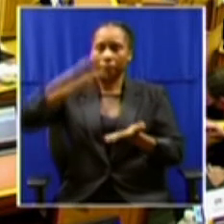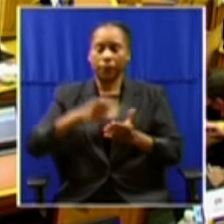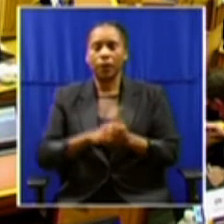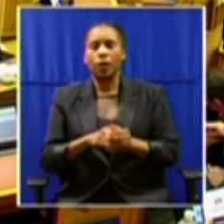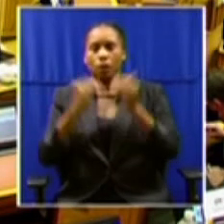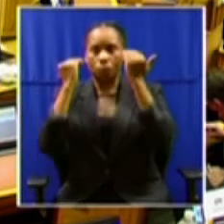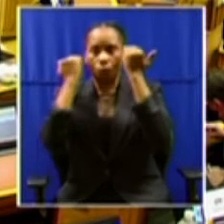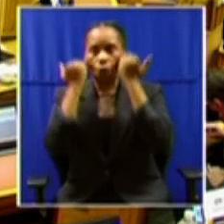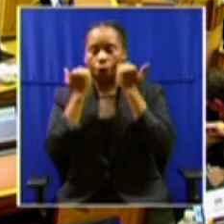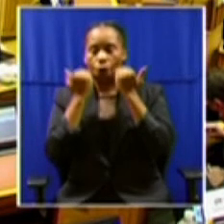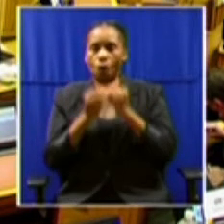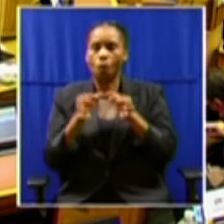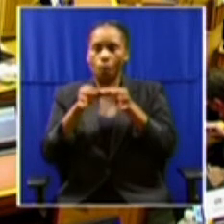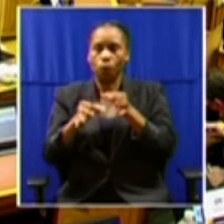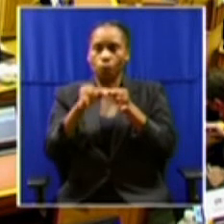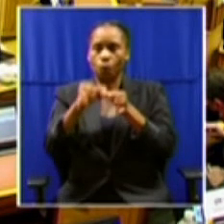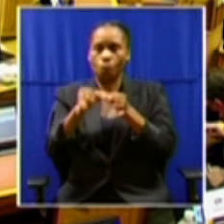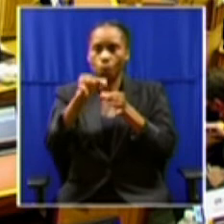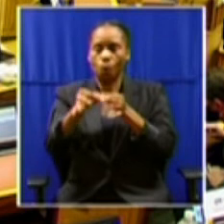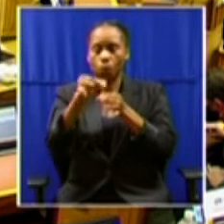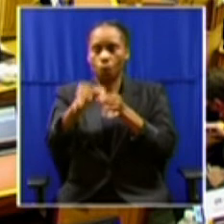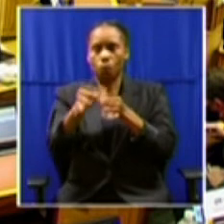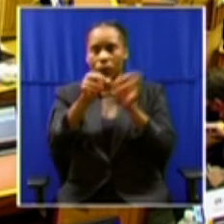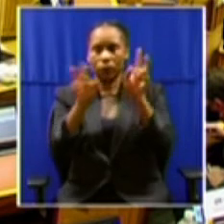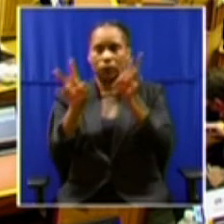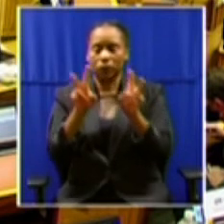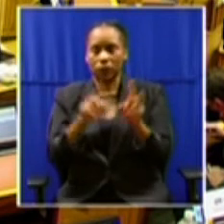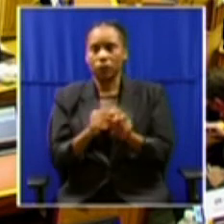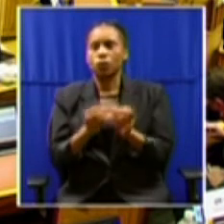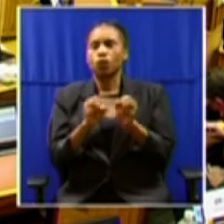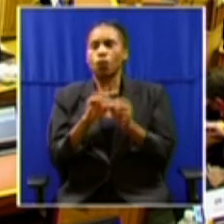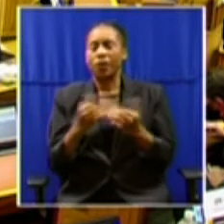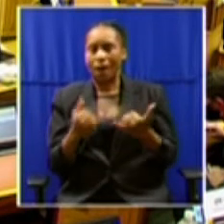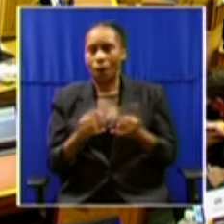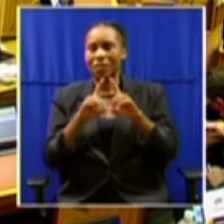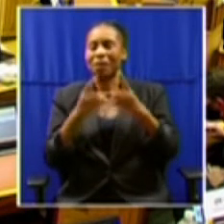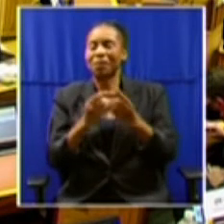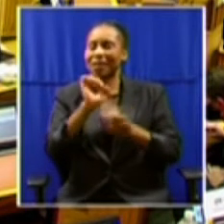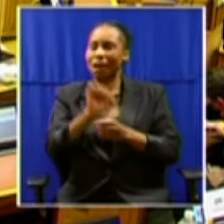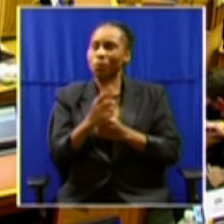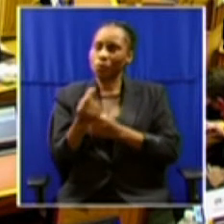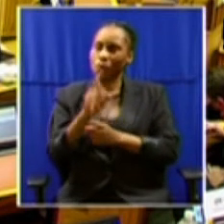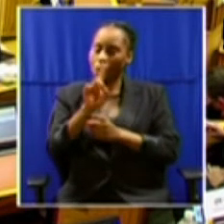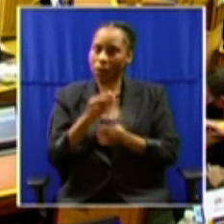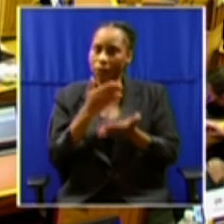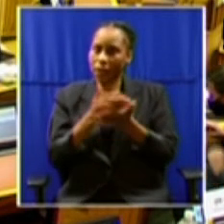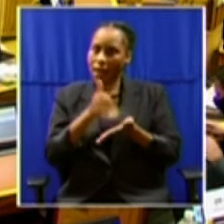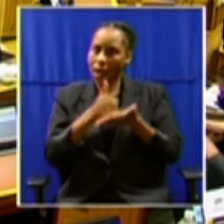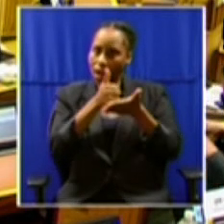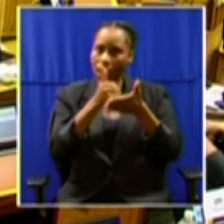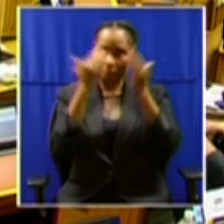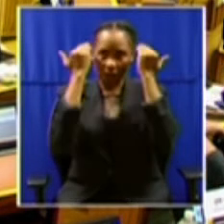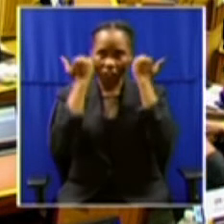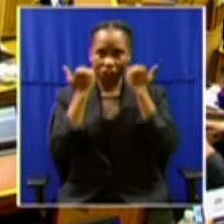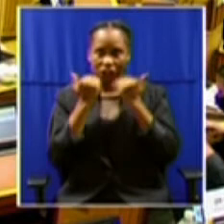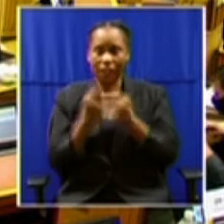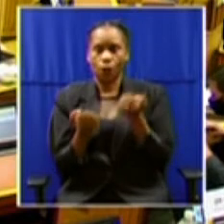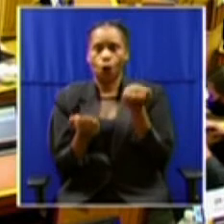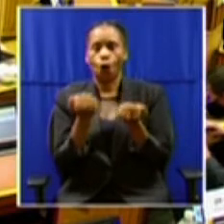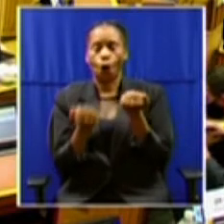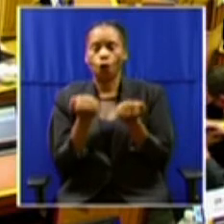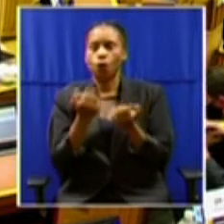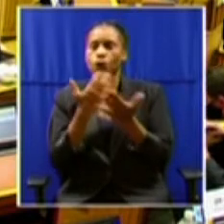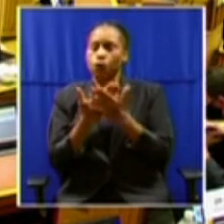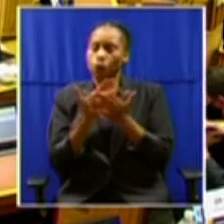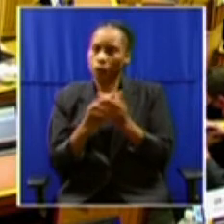keep postponing the matters indefinitely. So, one, what can your department do to assist magistrates' courts to expedite cases